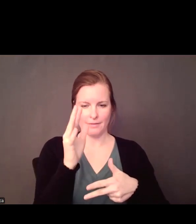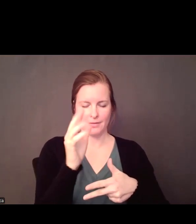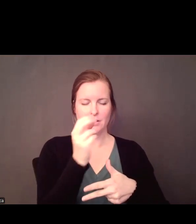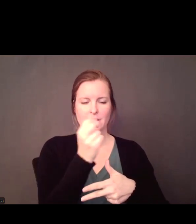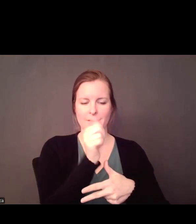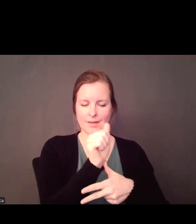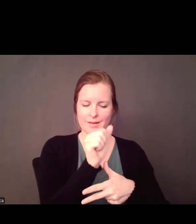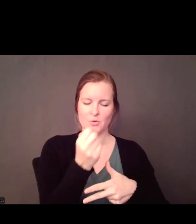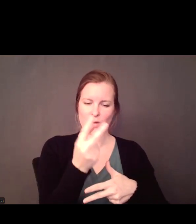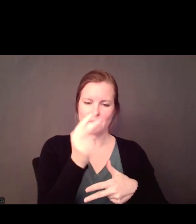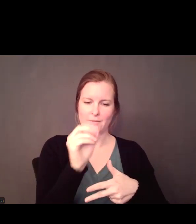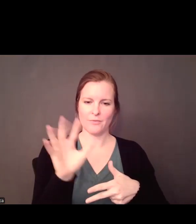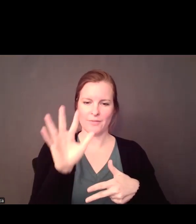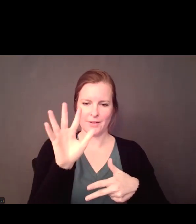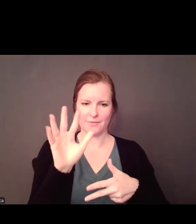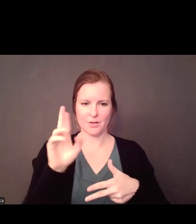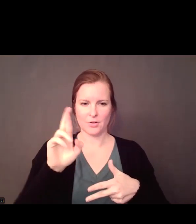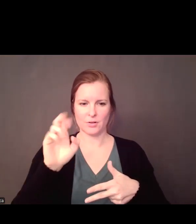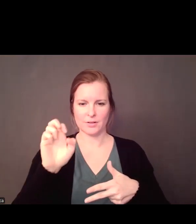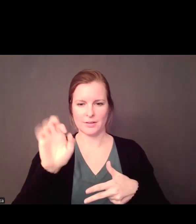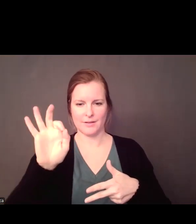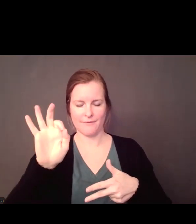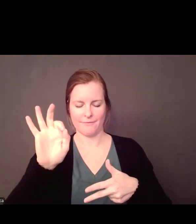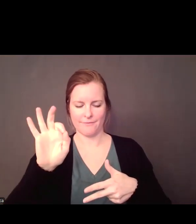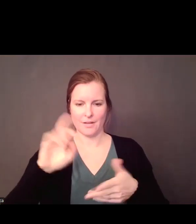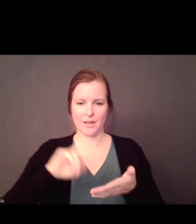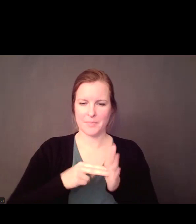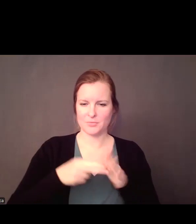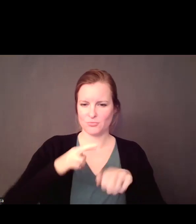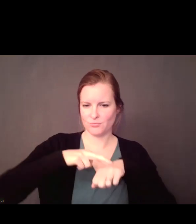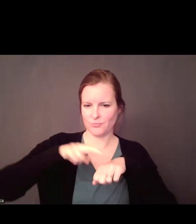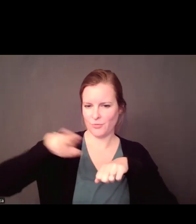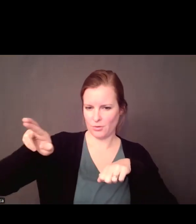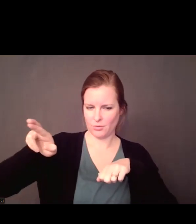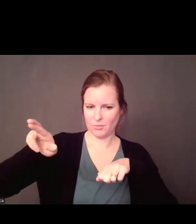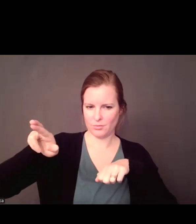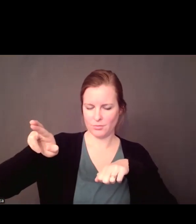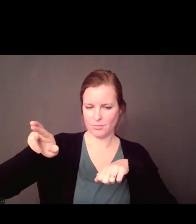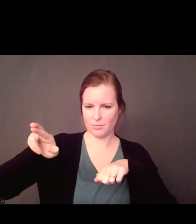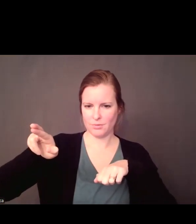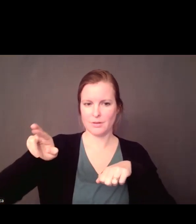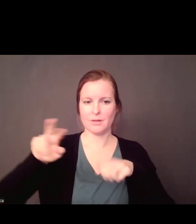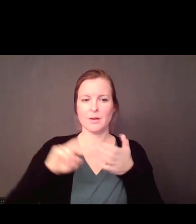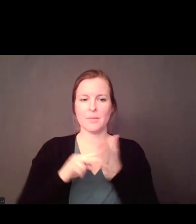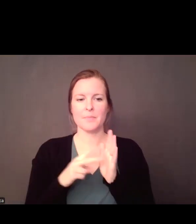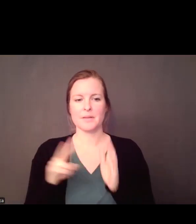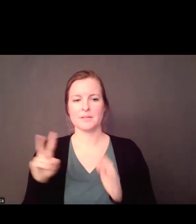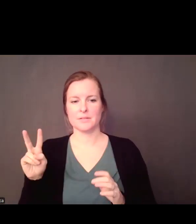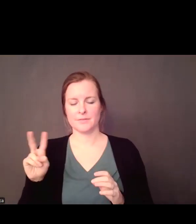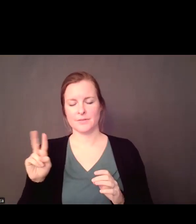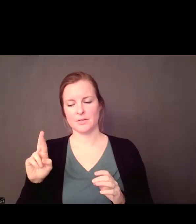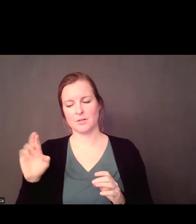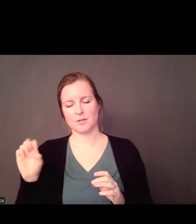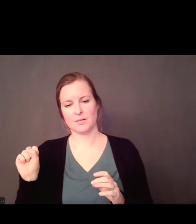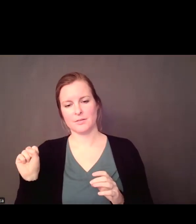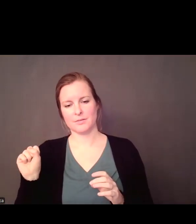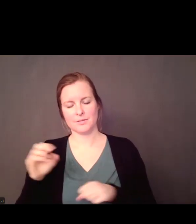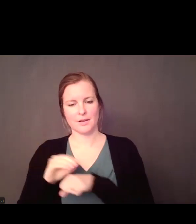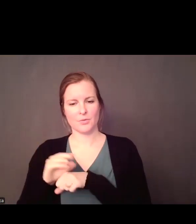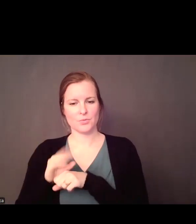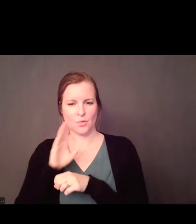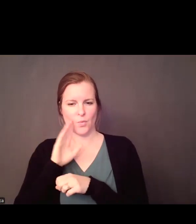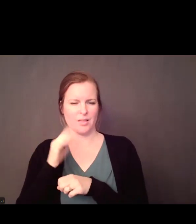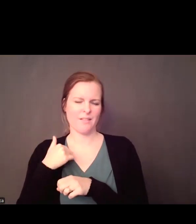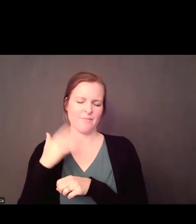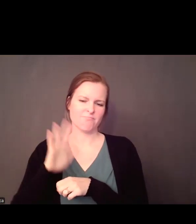A1205REF, and that is an abbreviation for referral. So the DRS counselor will authorize up to 2 hours. And